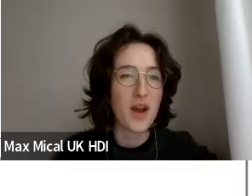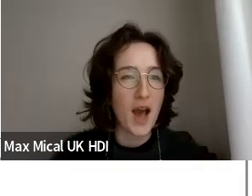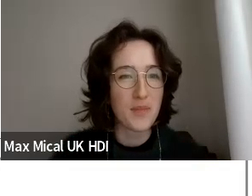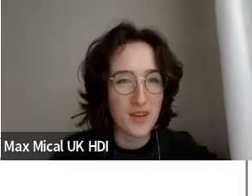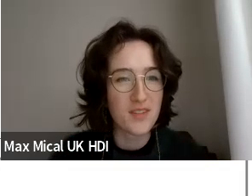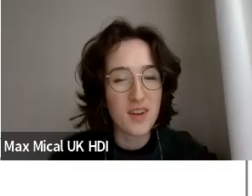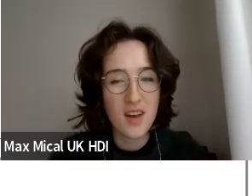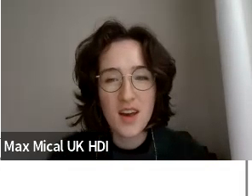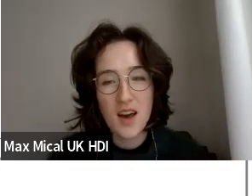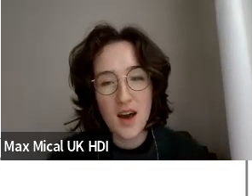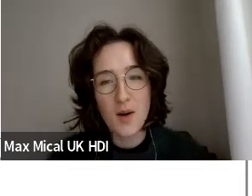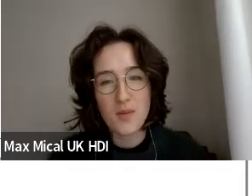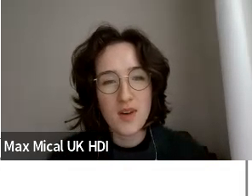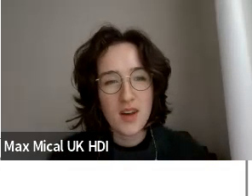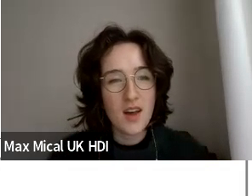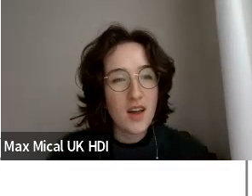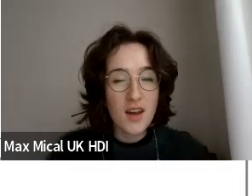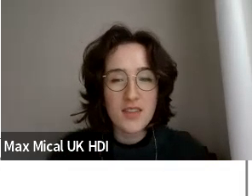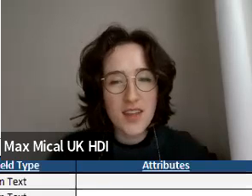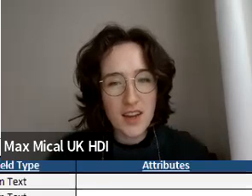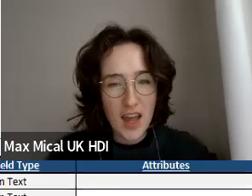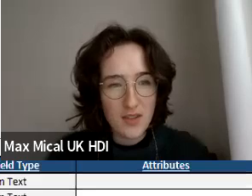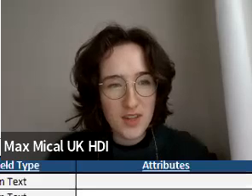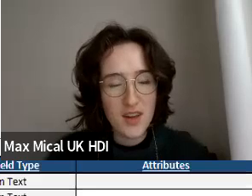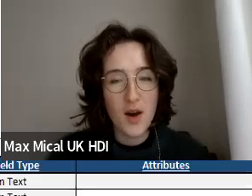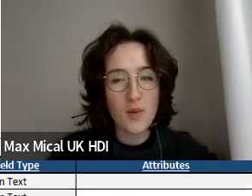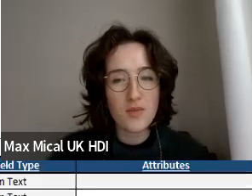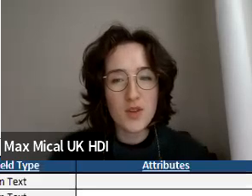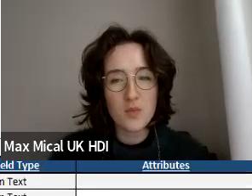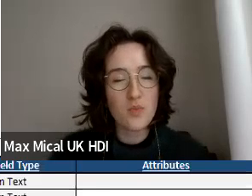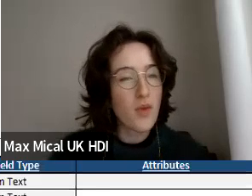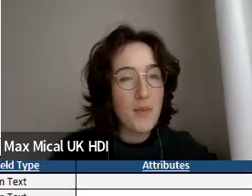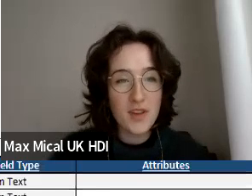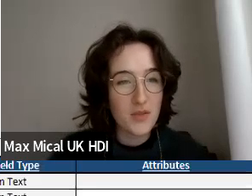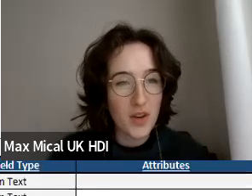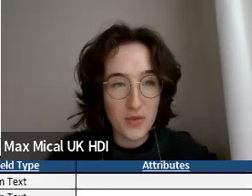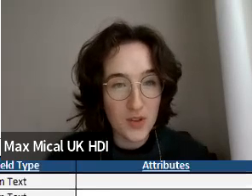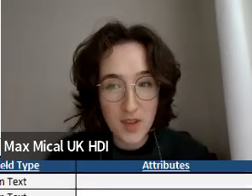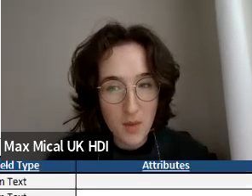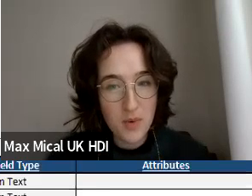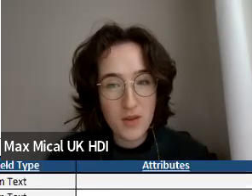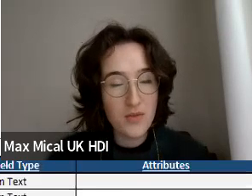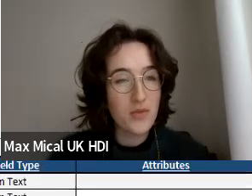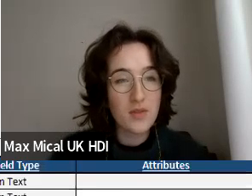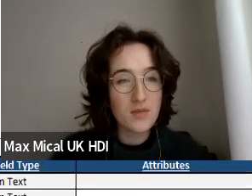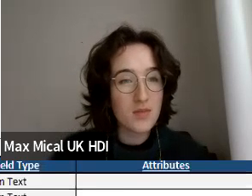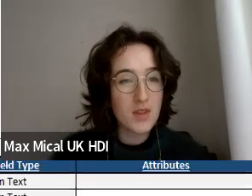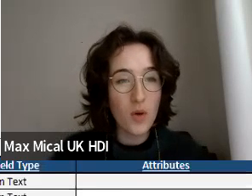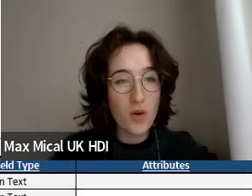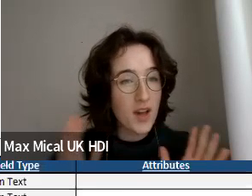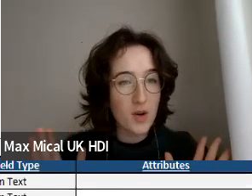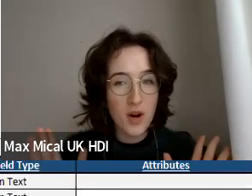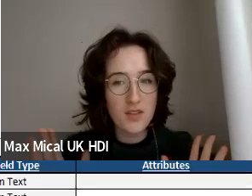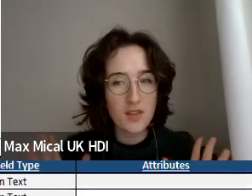bottlenecks that were happening. Data gathering is happens at the very first step of